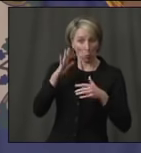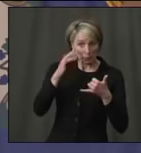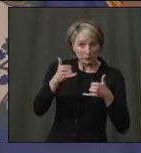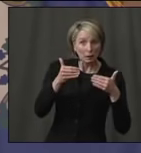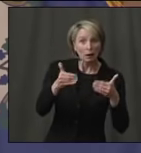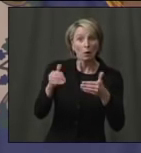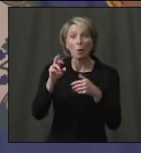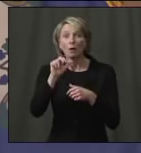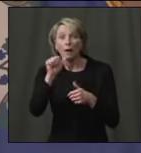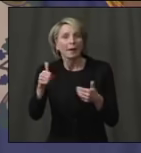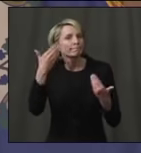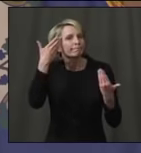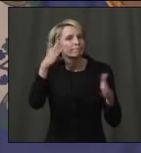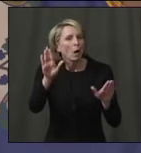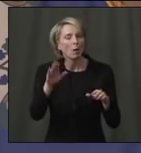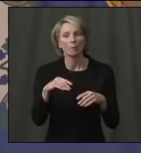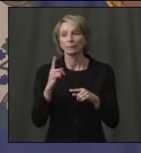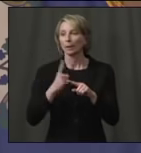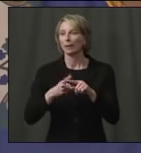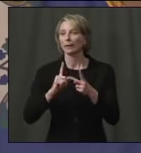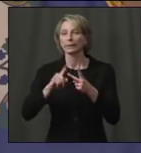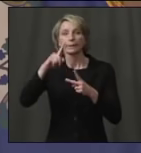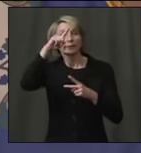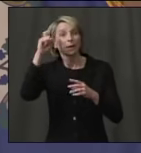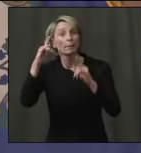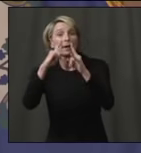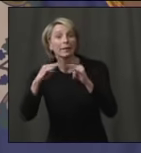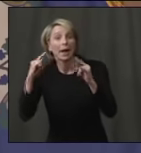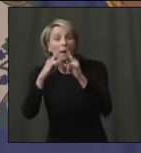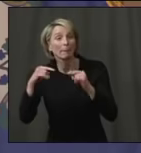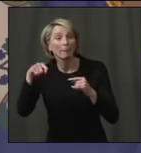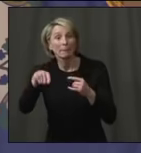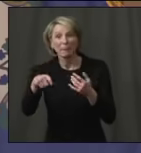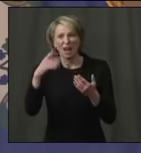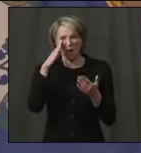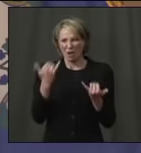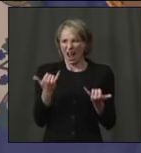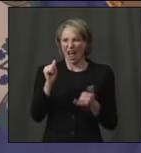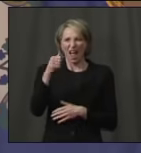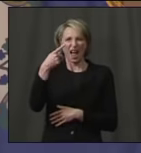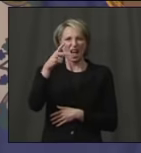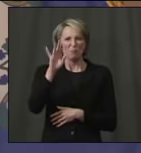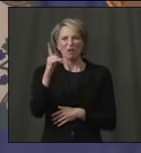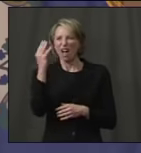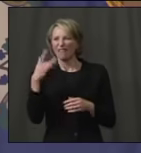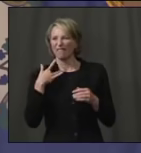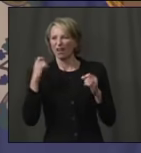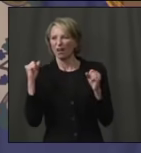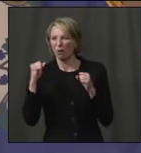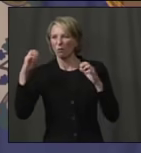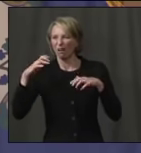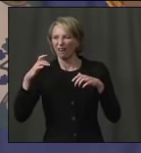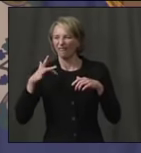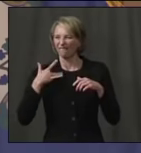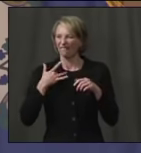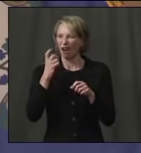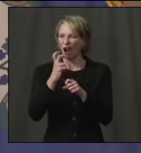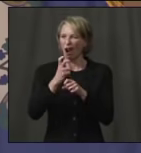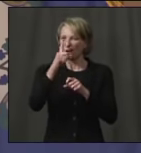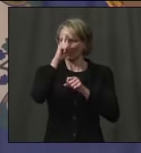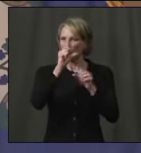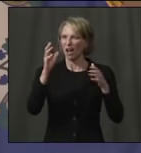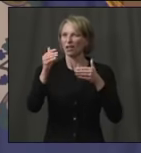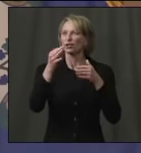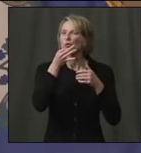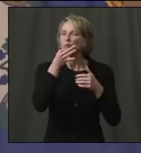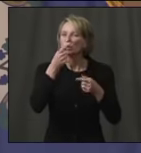and maybe it's a chilly day in April, but that's right around the corner. And people have to know, and I'm going to